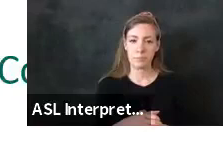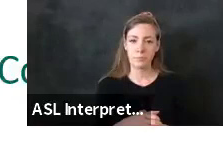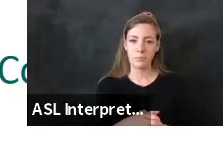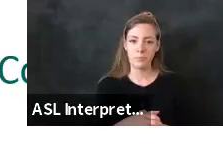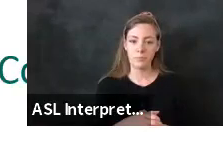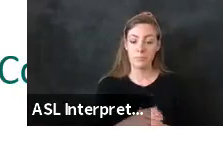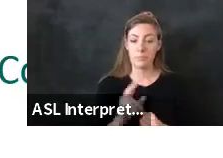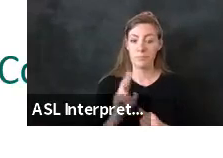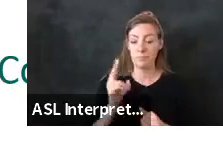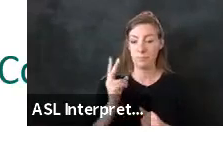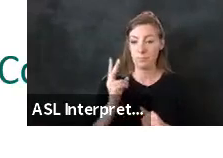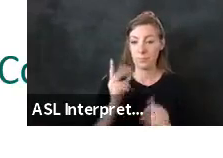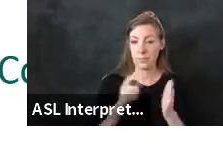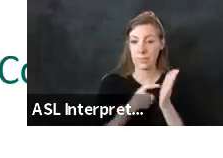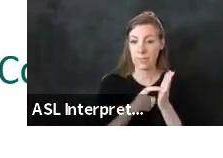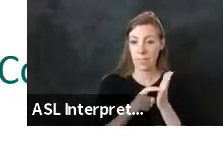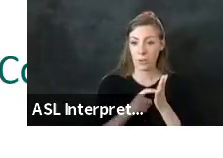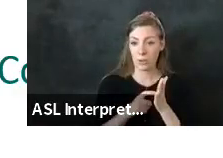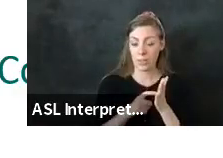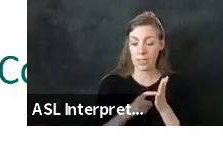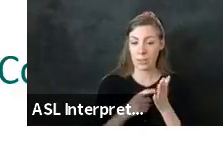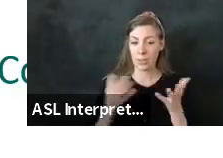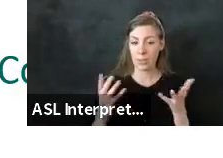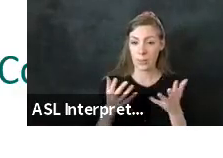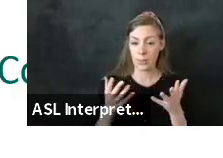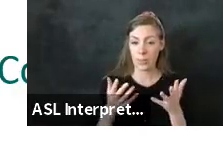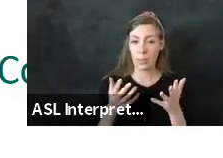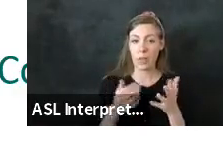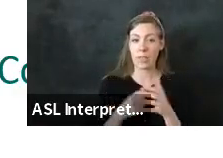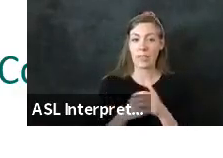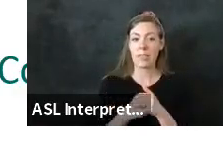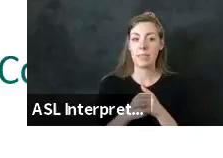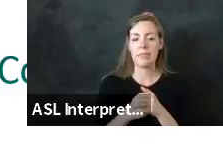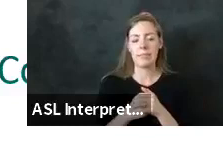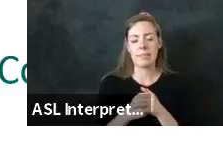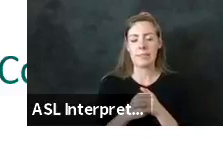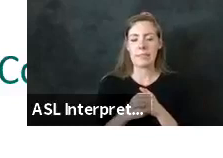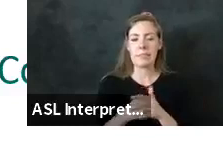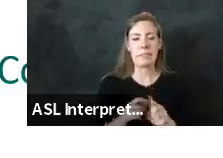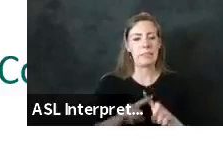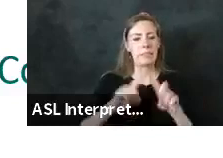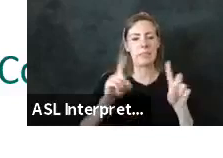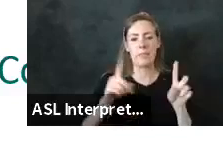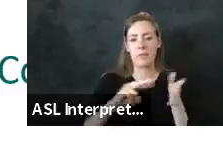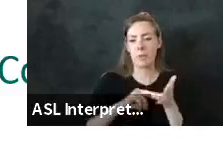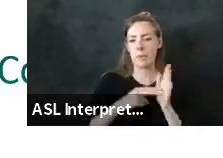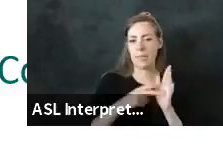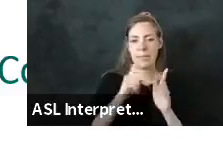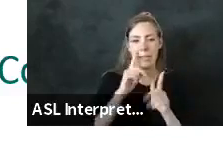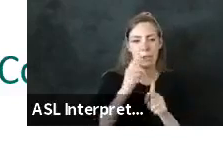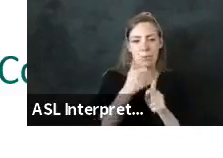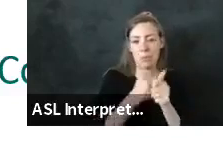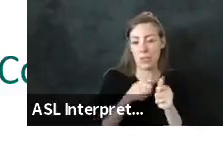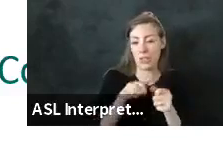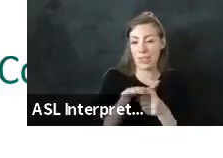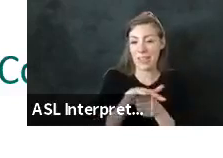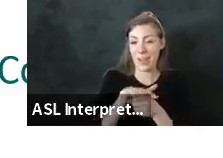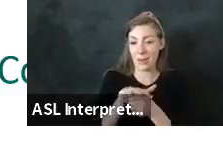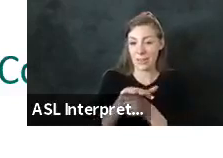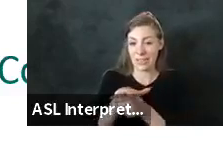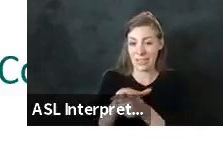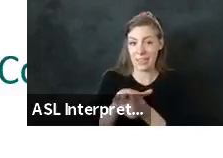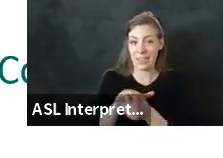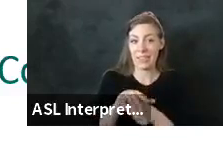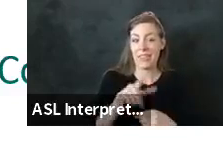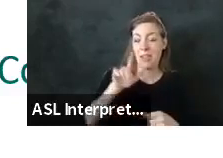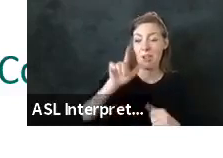The second criteria is being defined differently by each local county. And this is looking at low